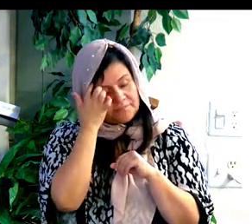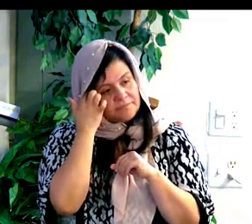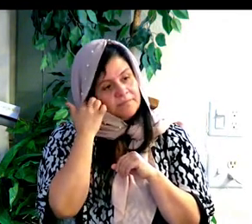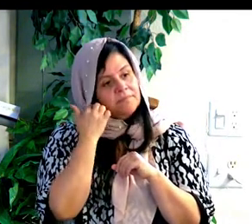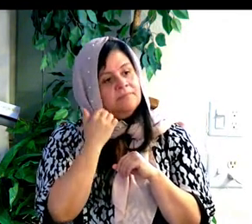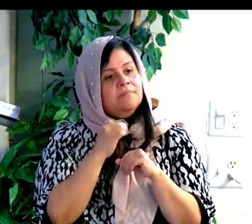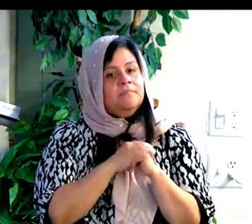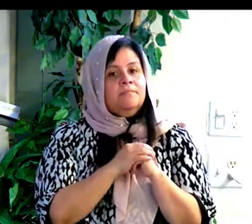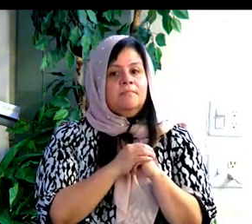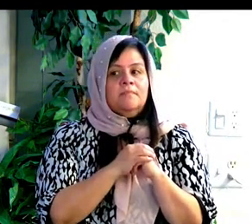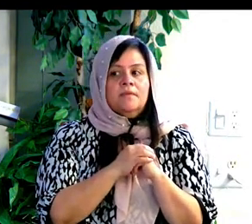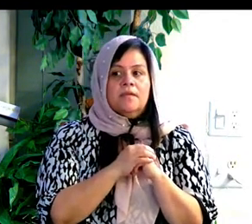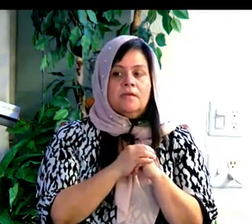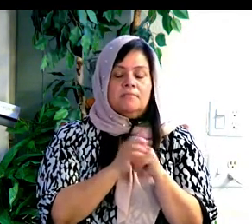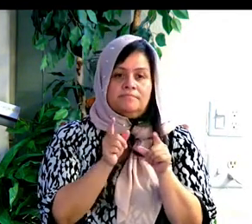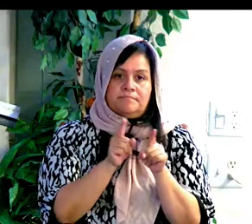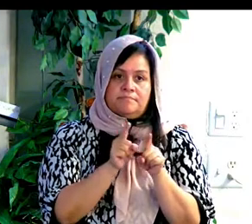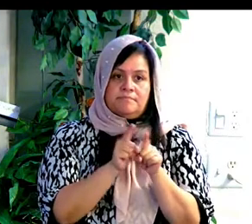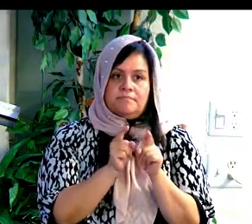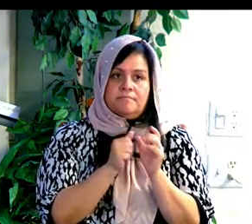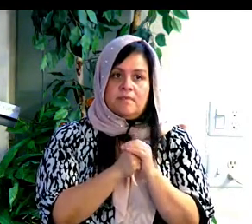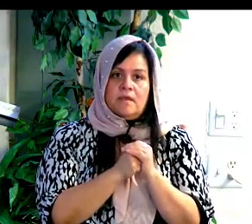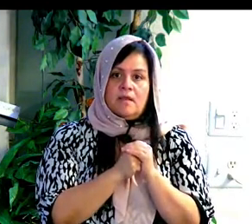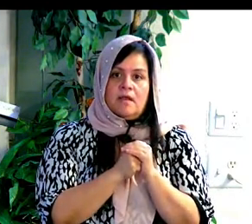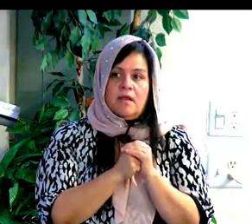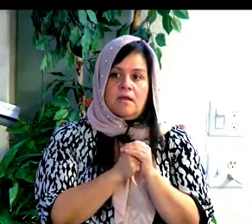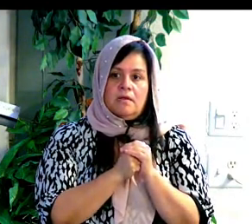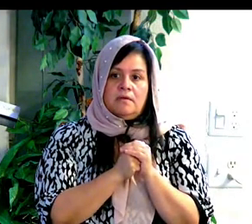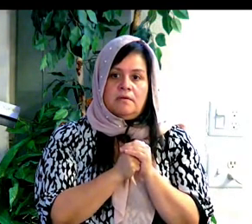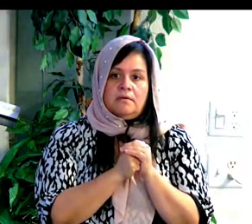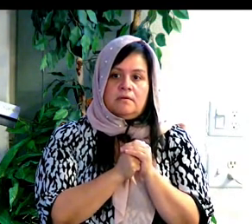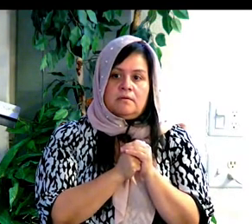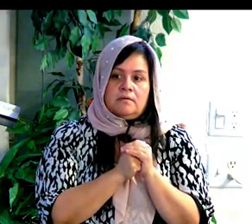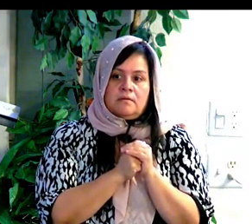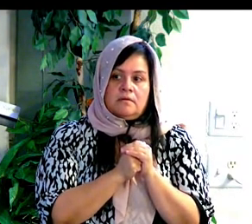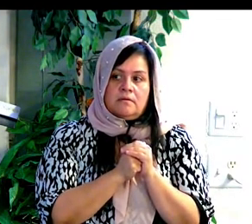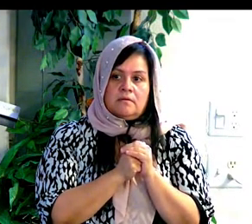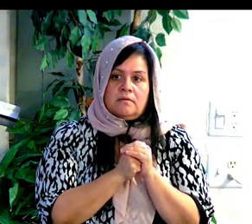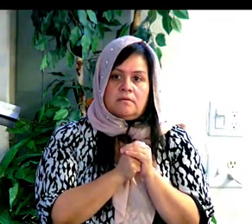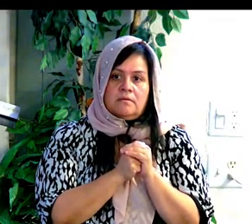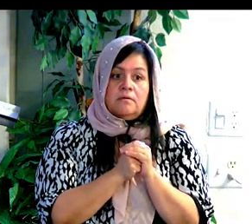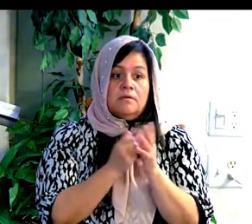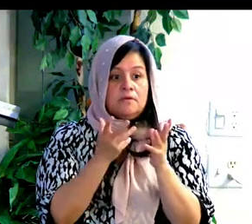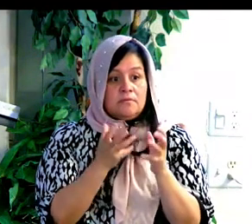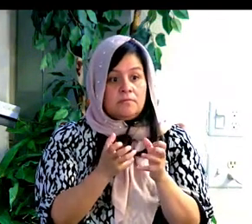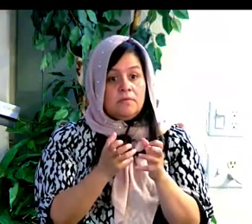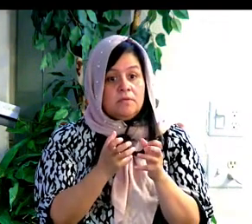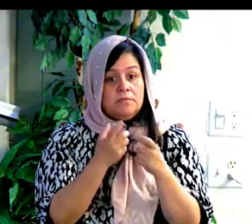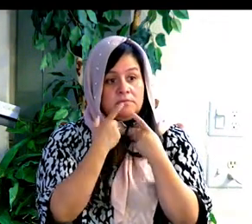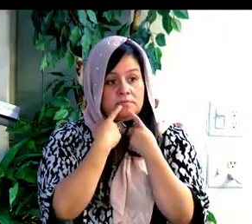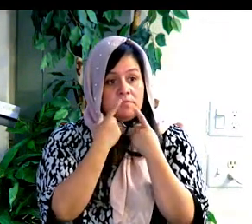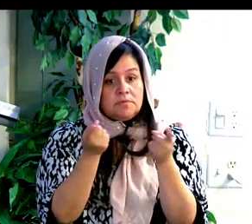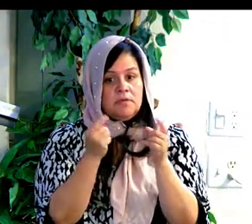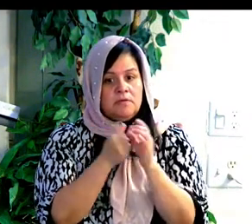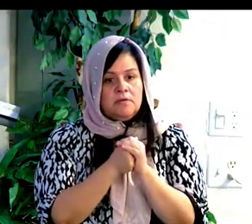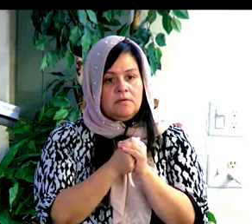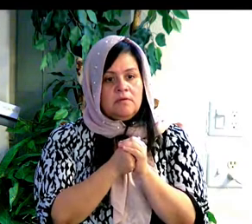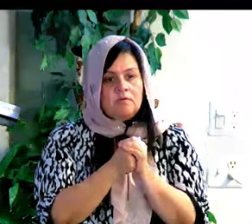And also, going back, I wanted to mention that,